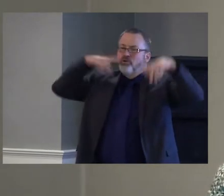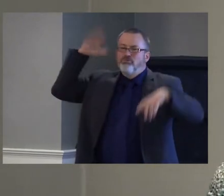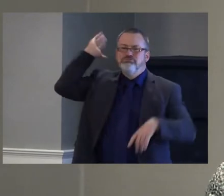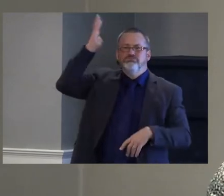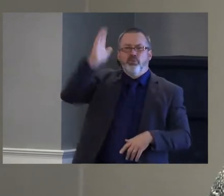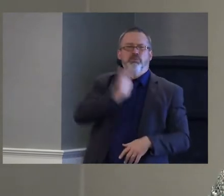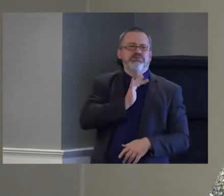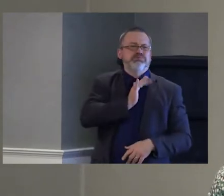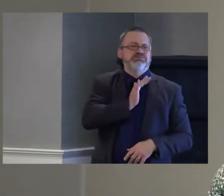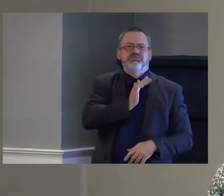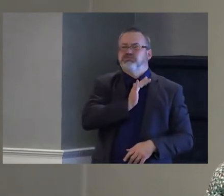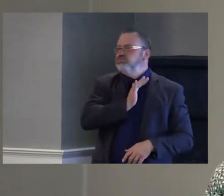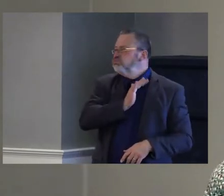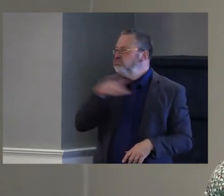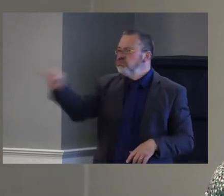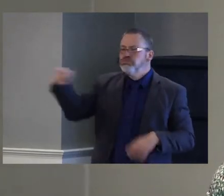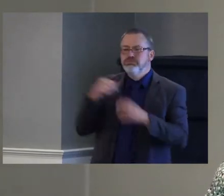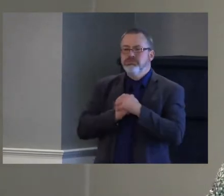Now I have two mics, I guess.